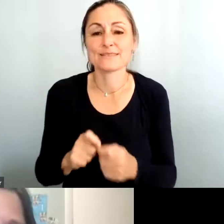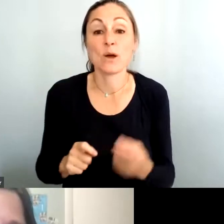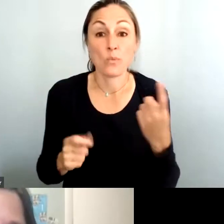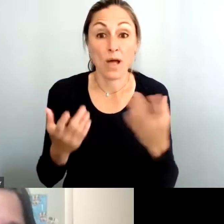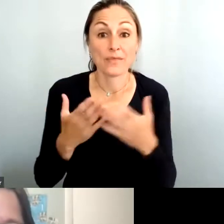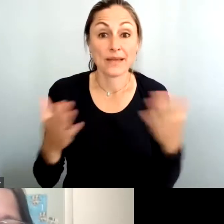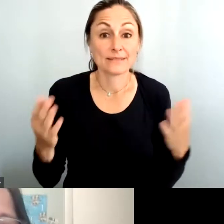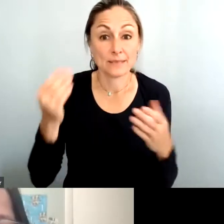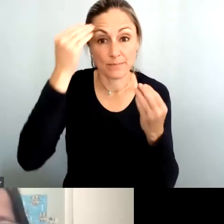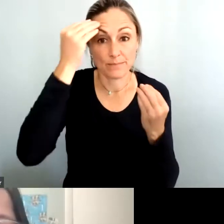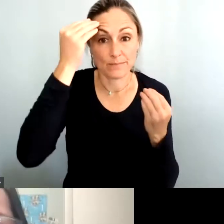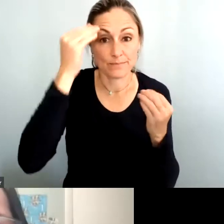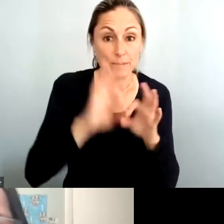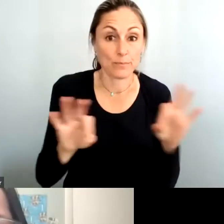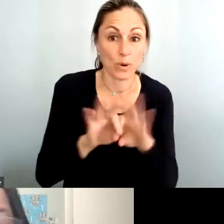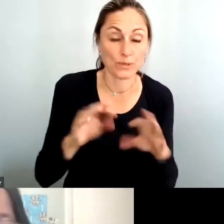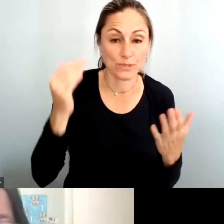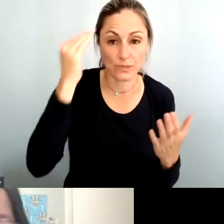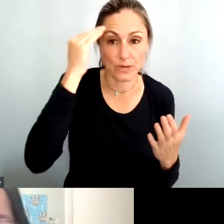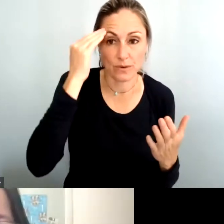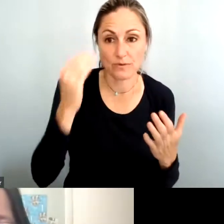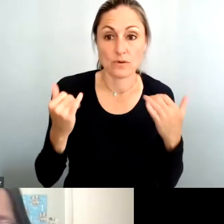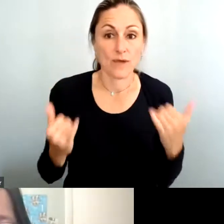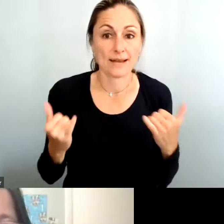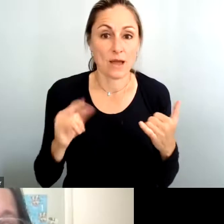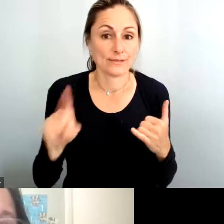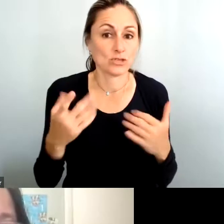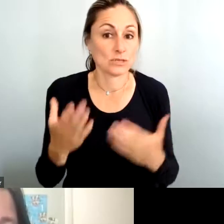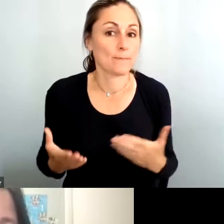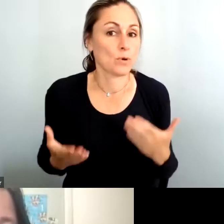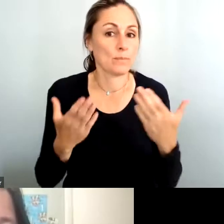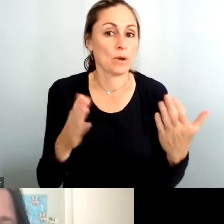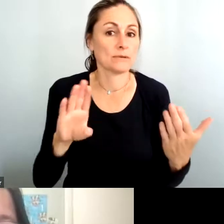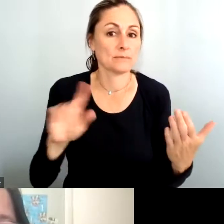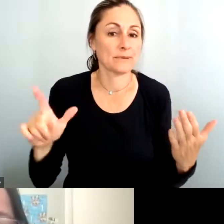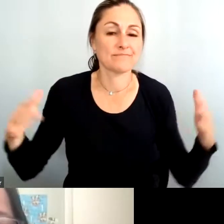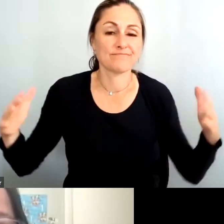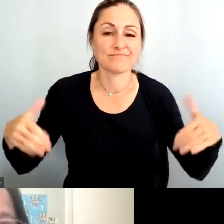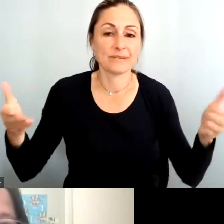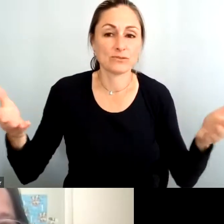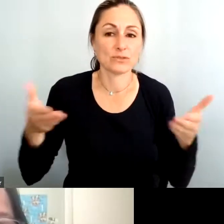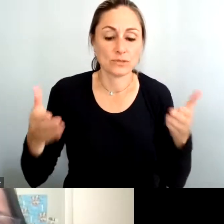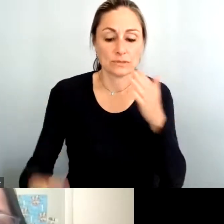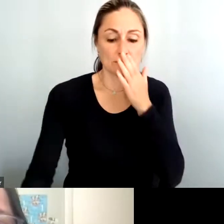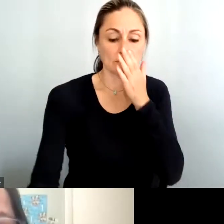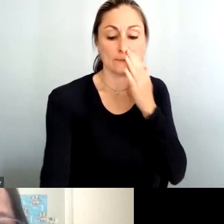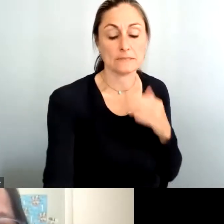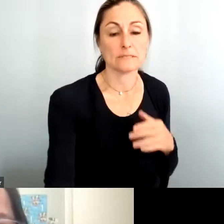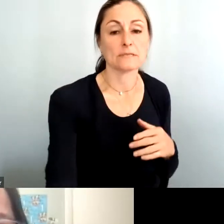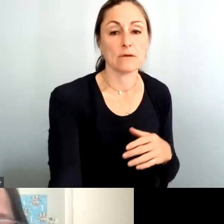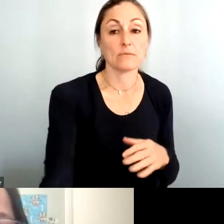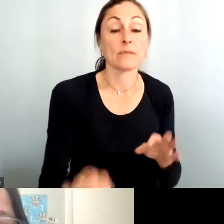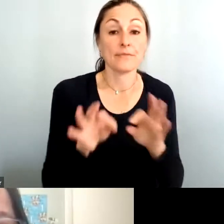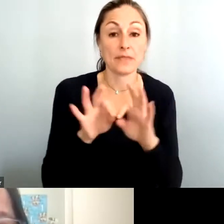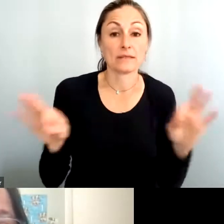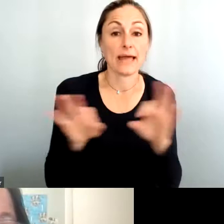important to note is that right now, it is just a proposed bill. It hasn't even been introduced. And so while the language there has